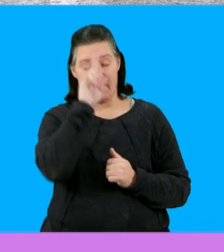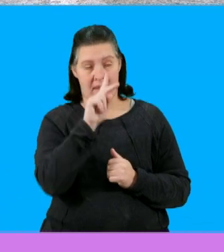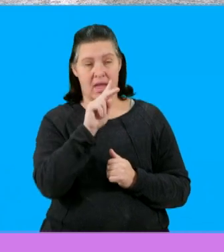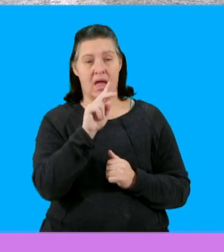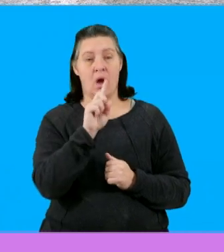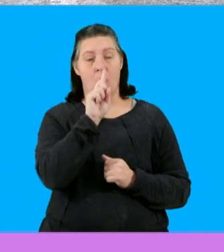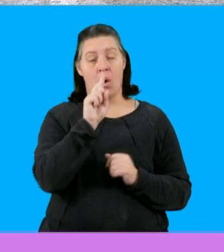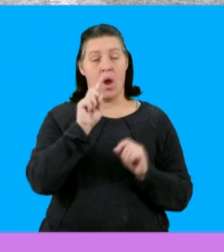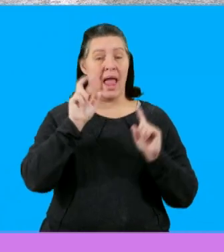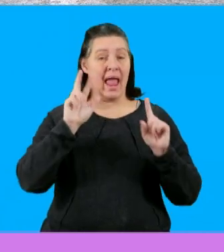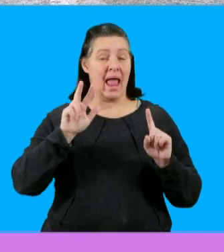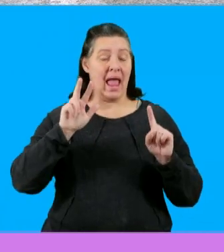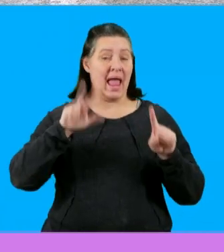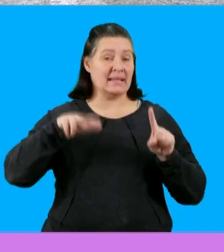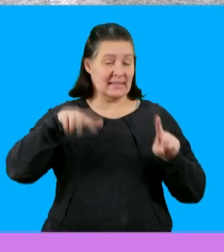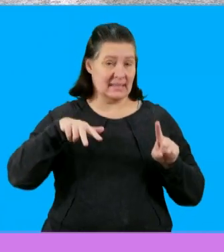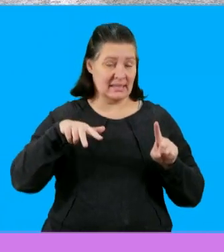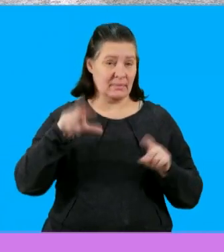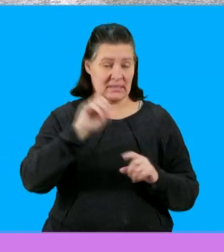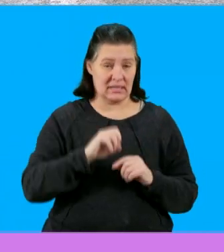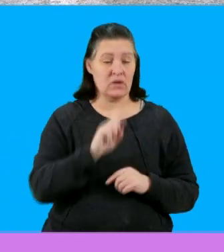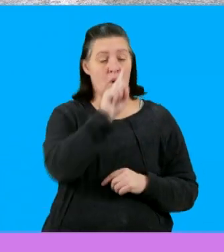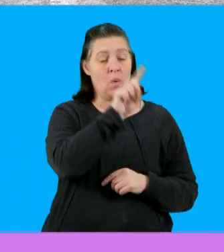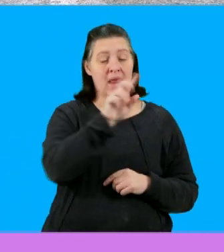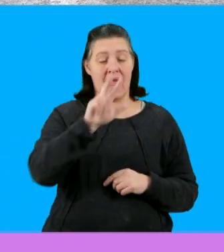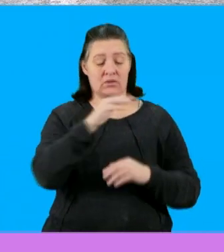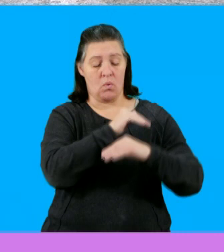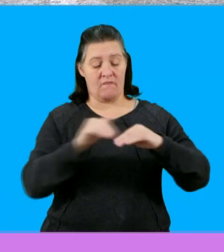it's 18%, so I'll write it as 18 over 100%